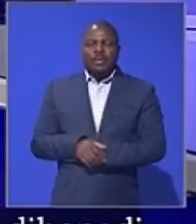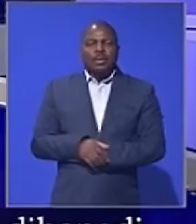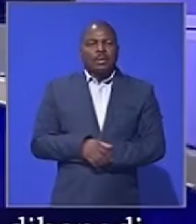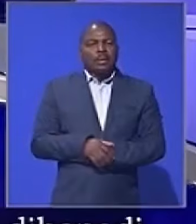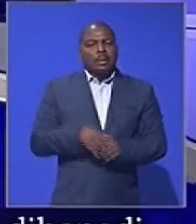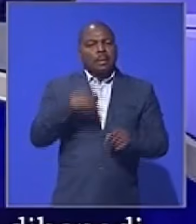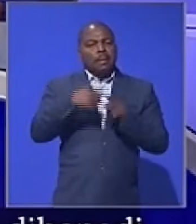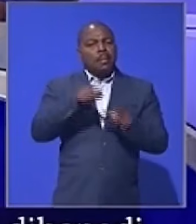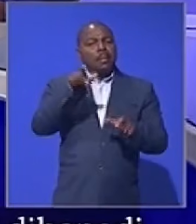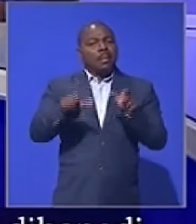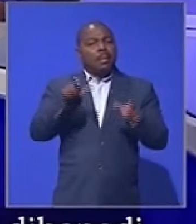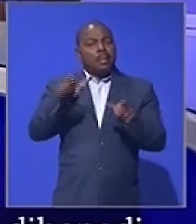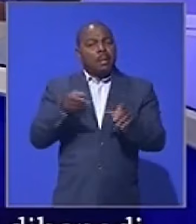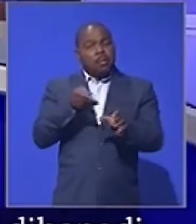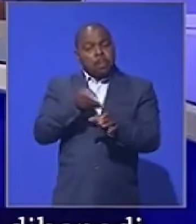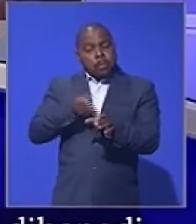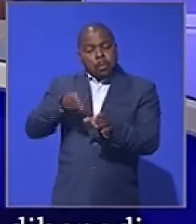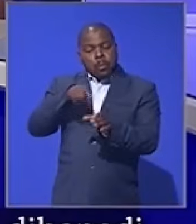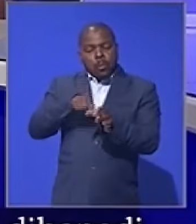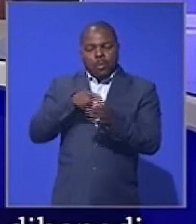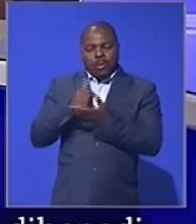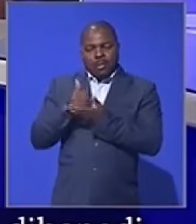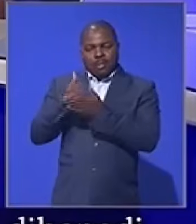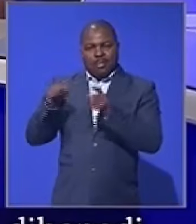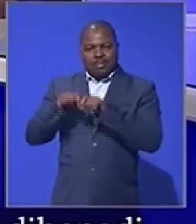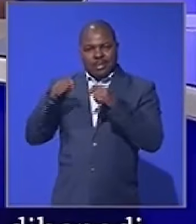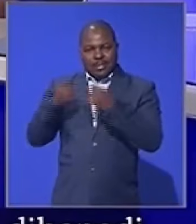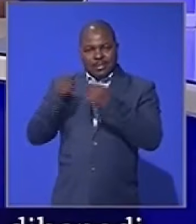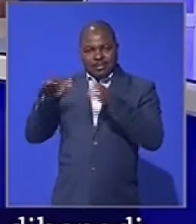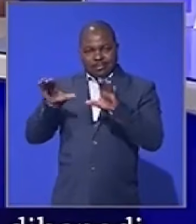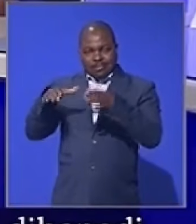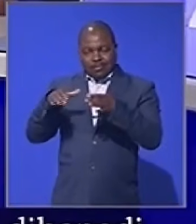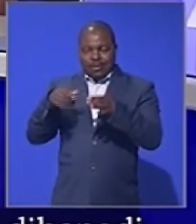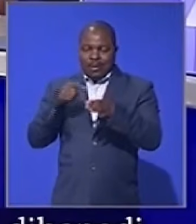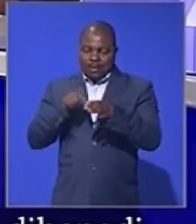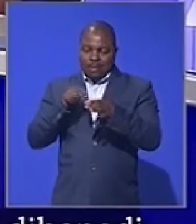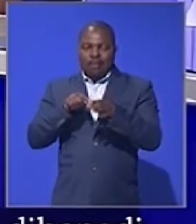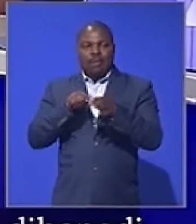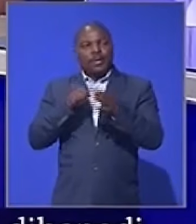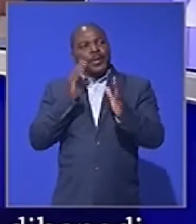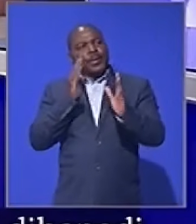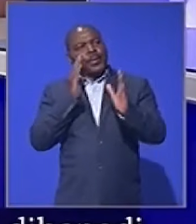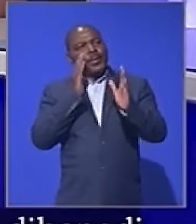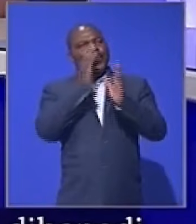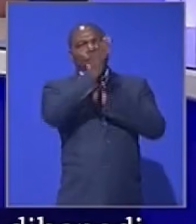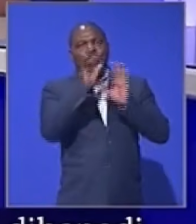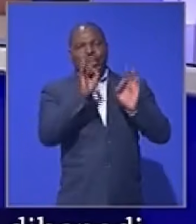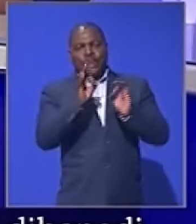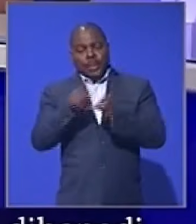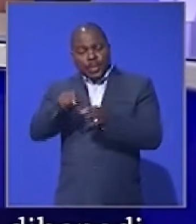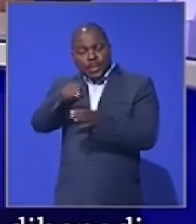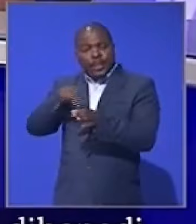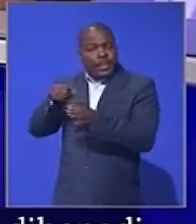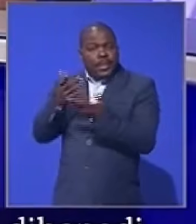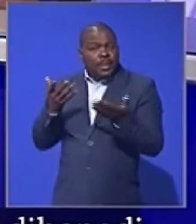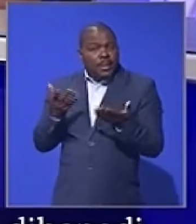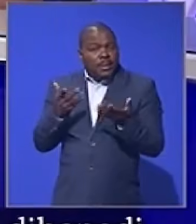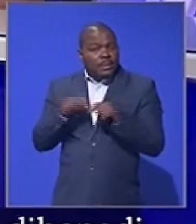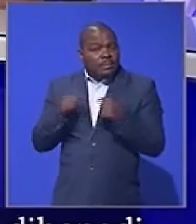bja dibapadi bao e le go bona ba thušitšego gore sehlopha se be mo maemong a bona boeme